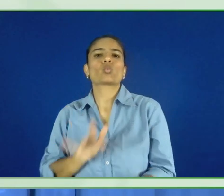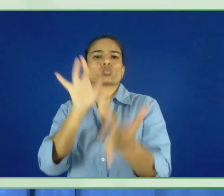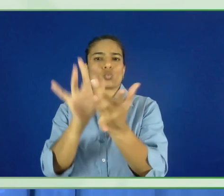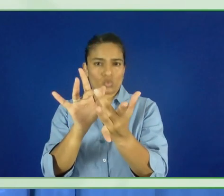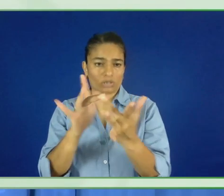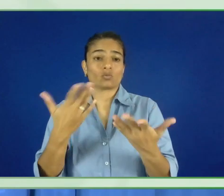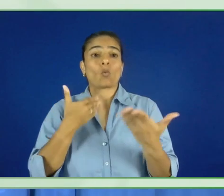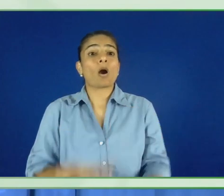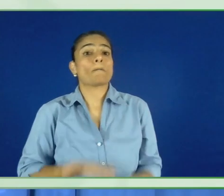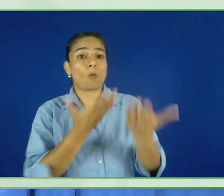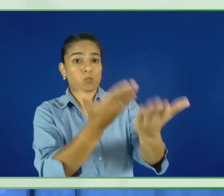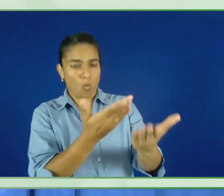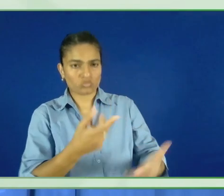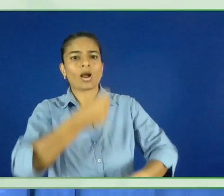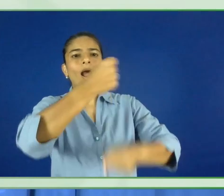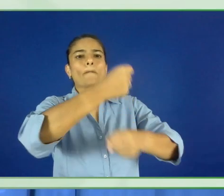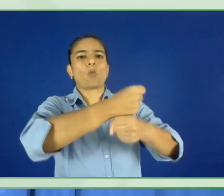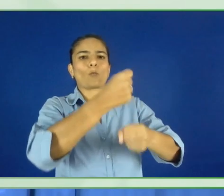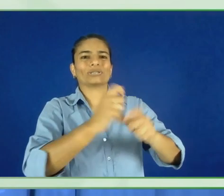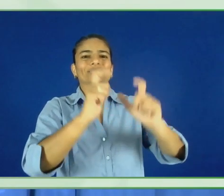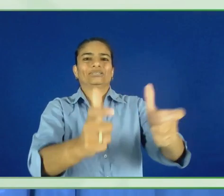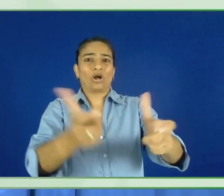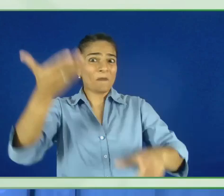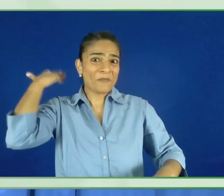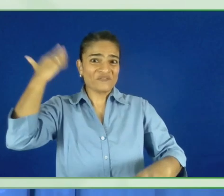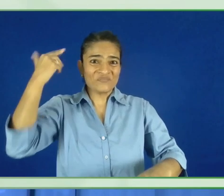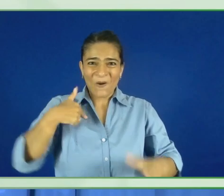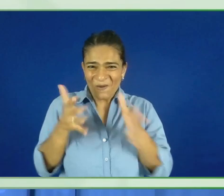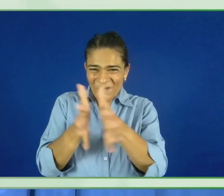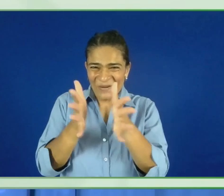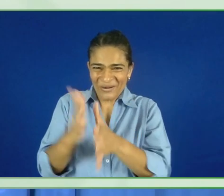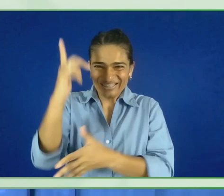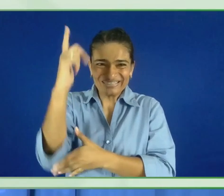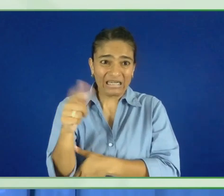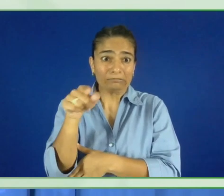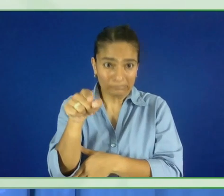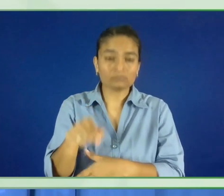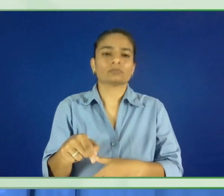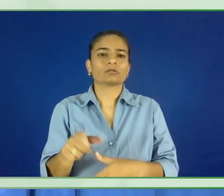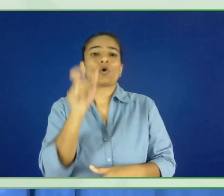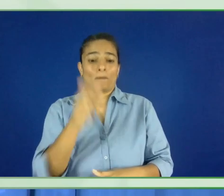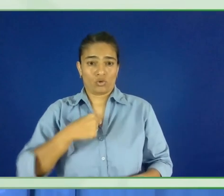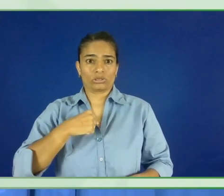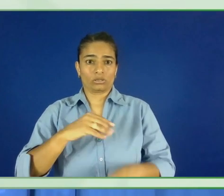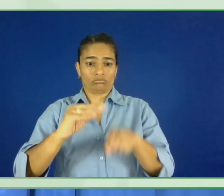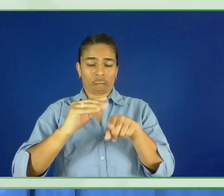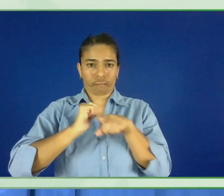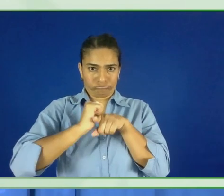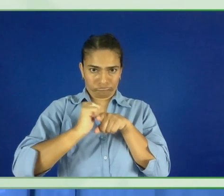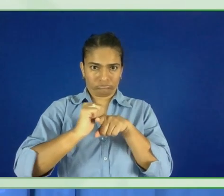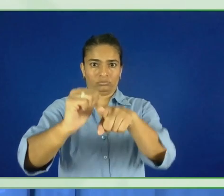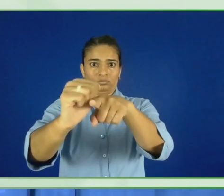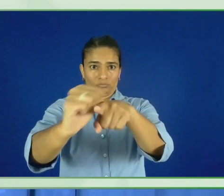salon that I was talking about at the beginning. So the person can be trained and coached beforehand, and then they can